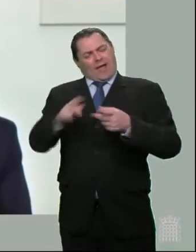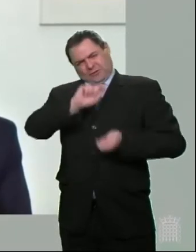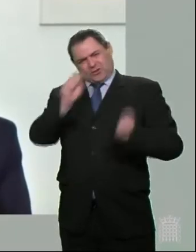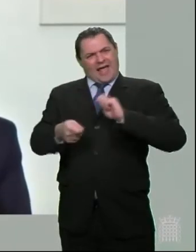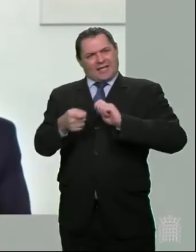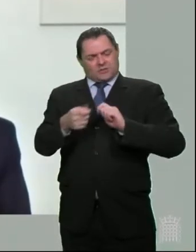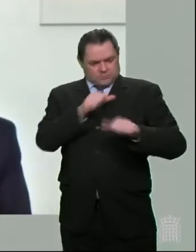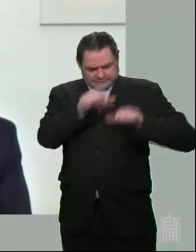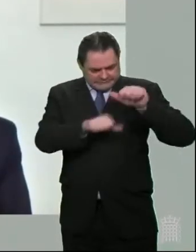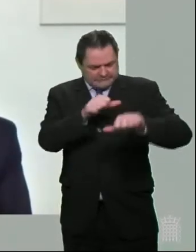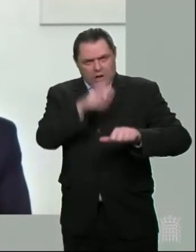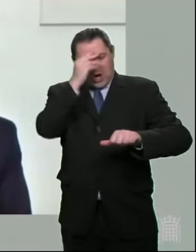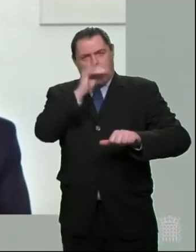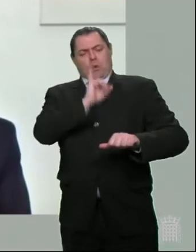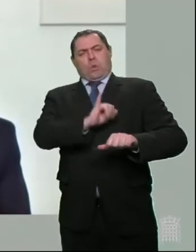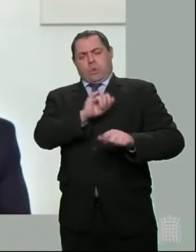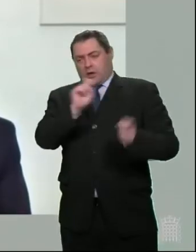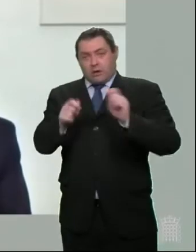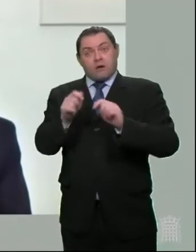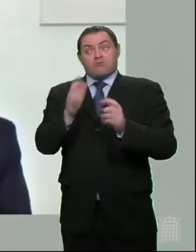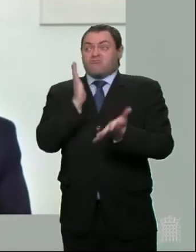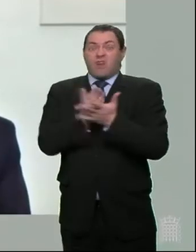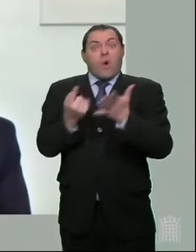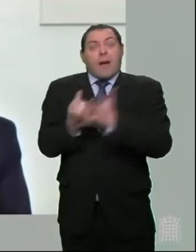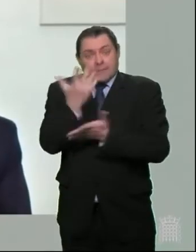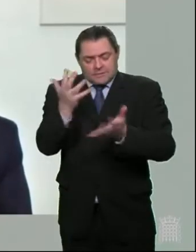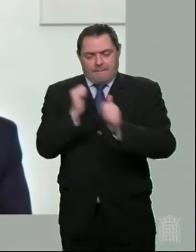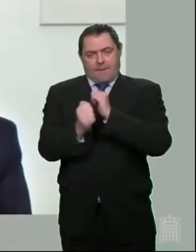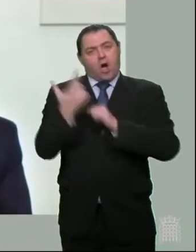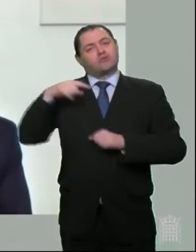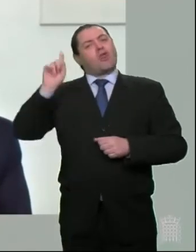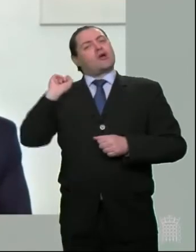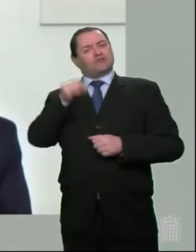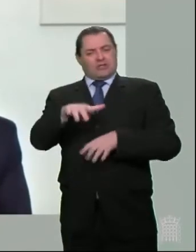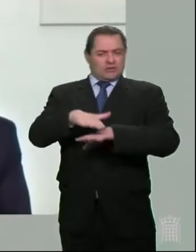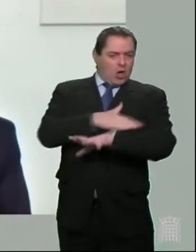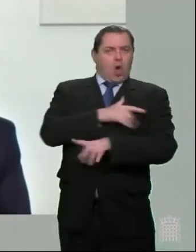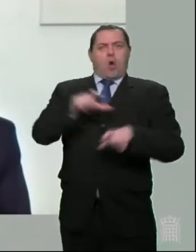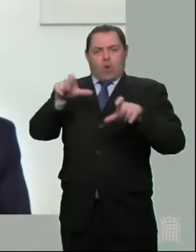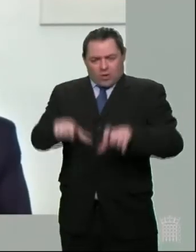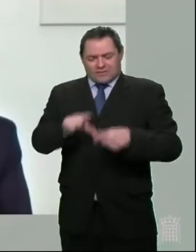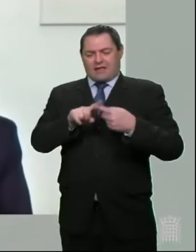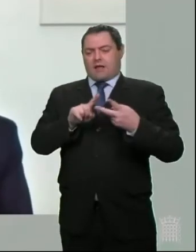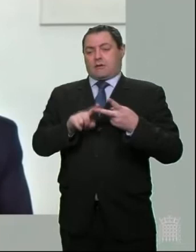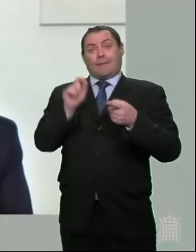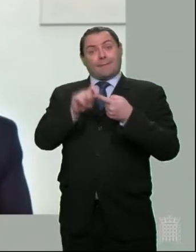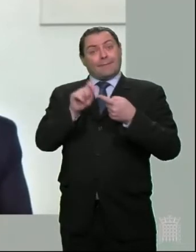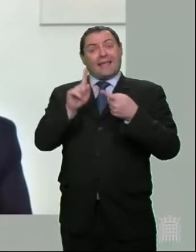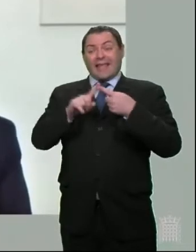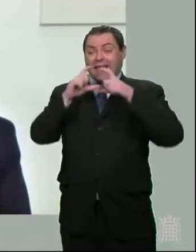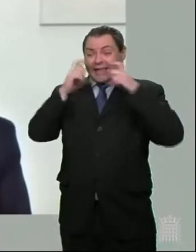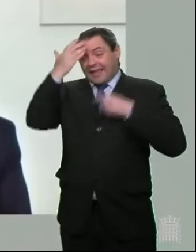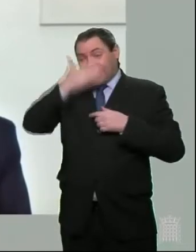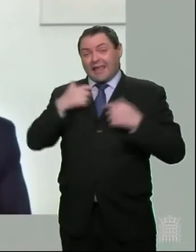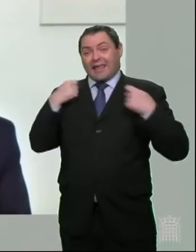was slow into the first lockdown last March. He was slow in getting protective equipment to the front line, slow